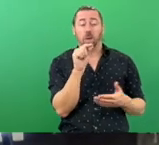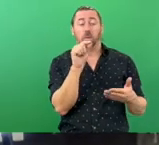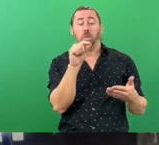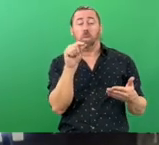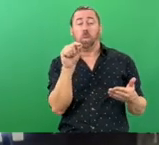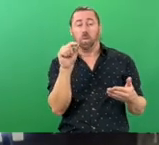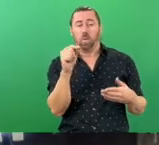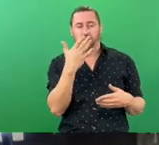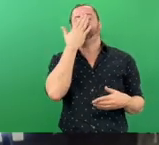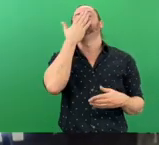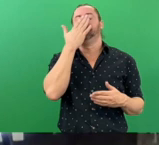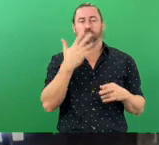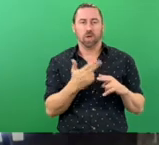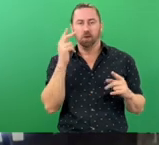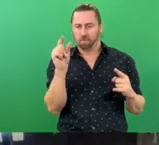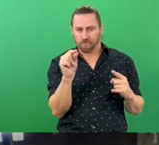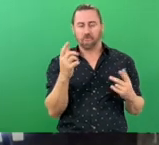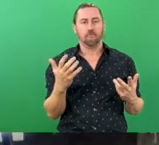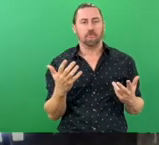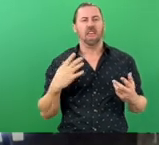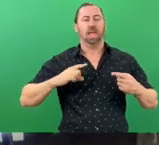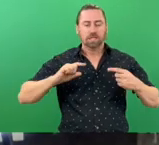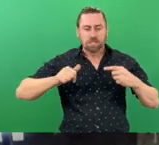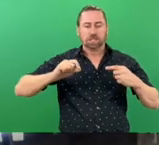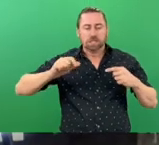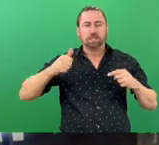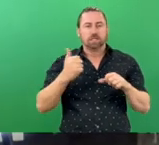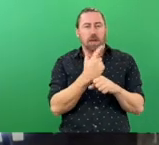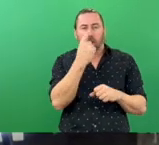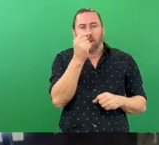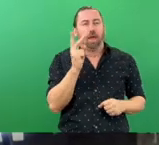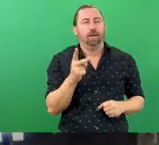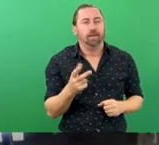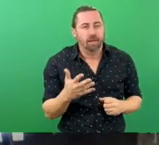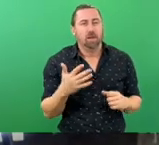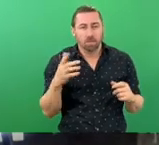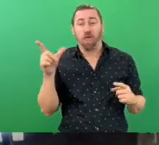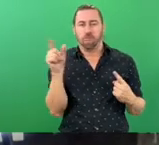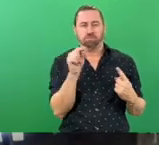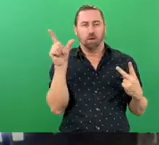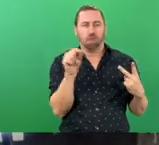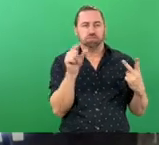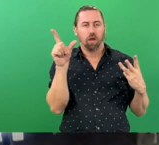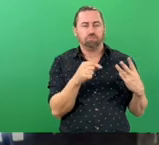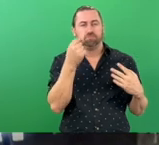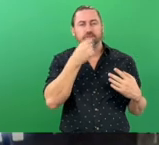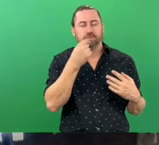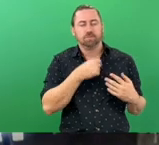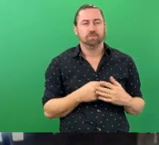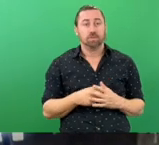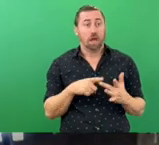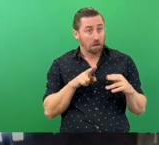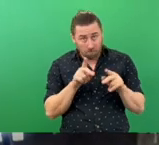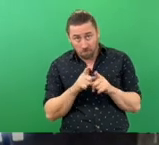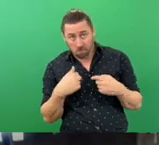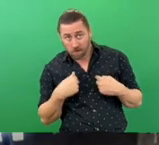a very, very brief amount of time before it dulls, and then you've got to resharpen it again, and you're going to grind through your pencils. And if you're like me,